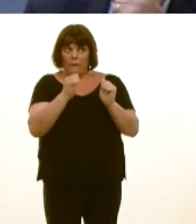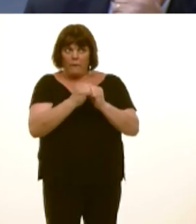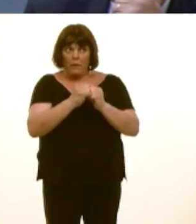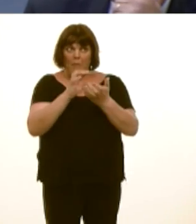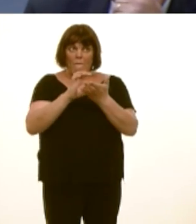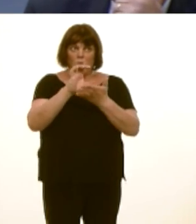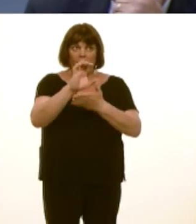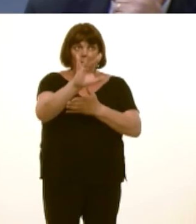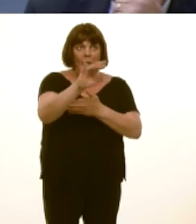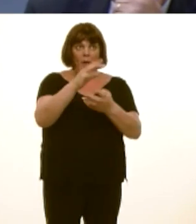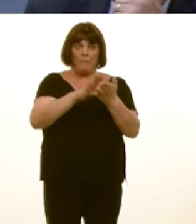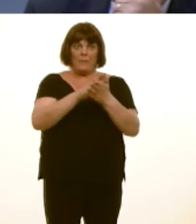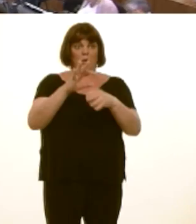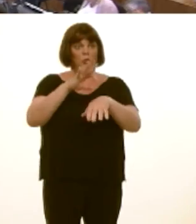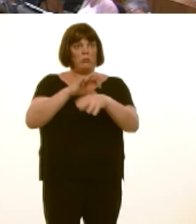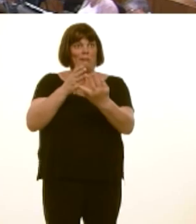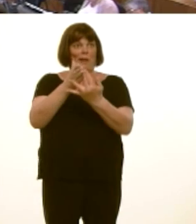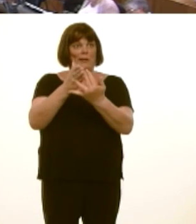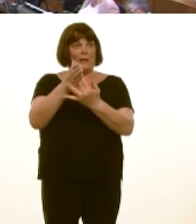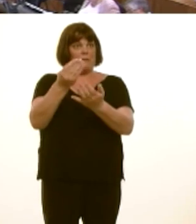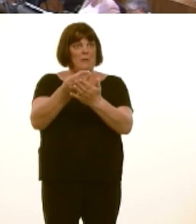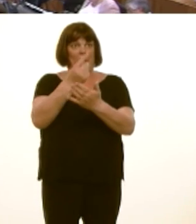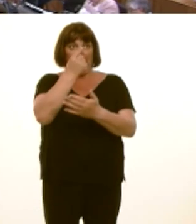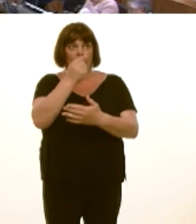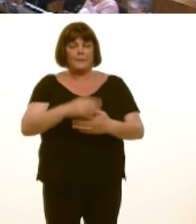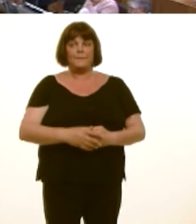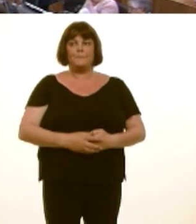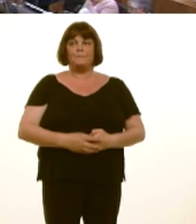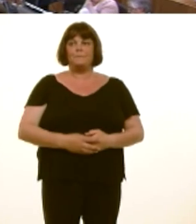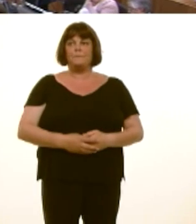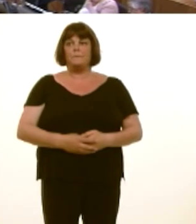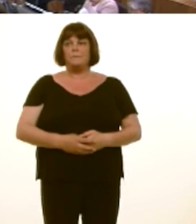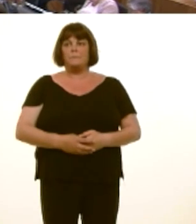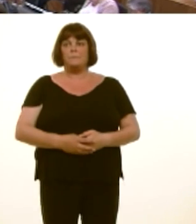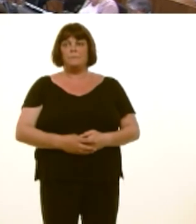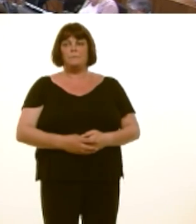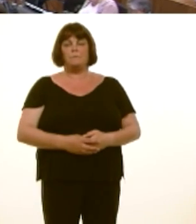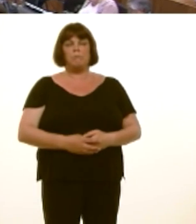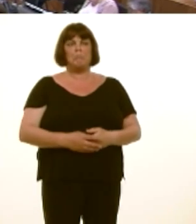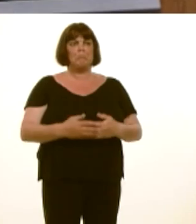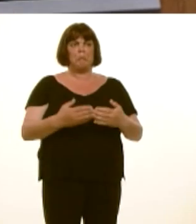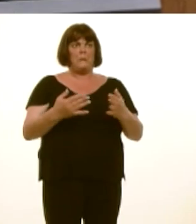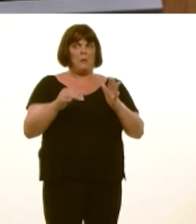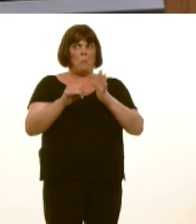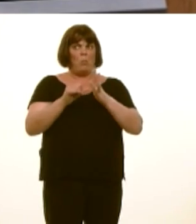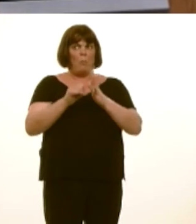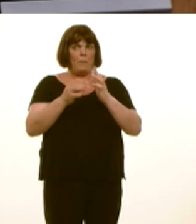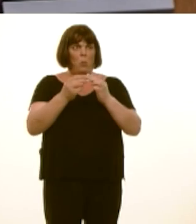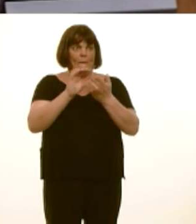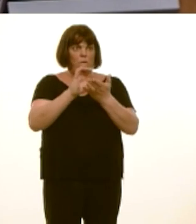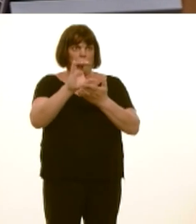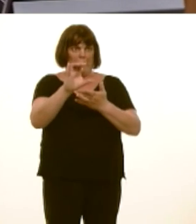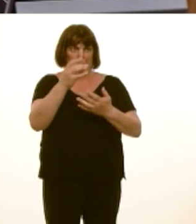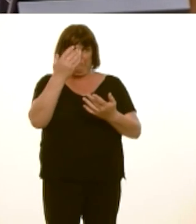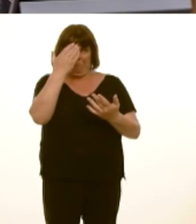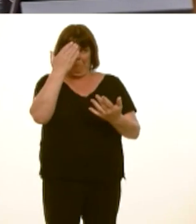general practitioners who wish to access it? I'm not aware of there being any difficulty in terms of that fund. It's